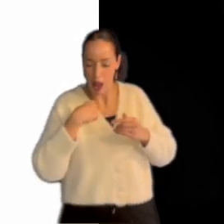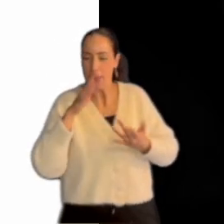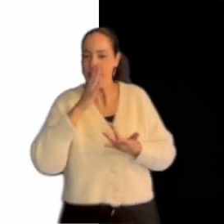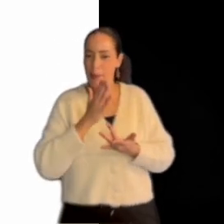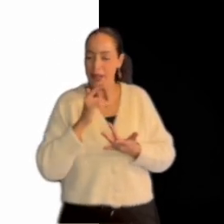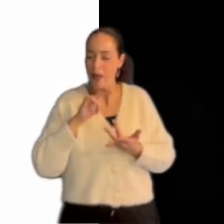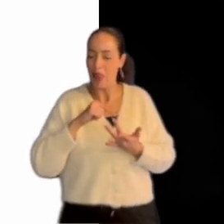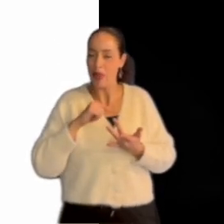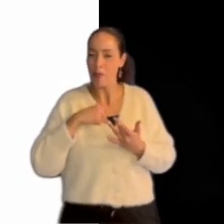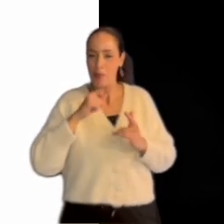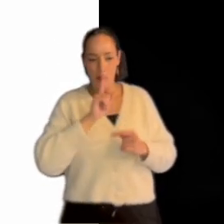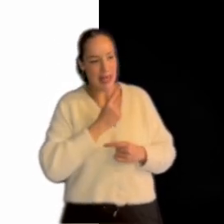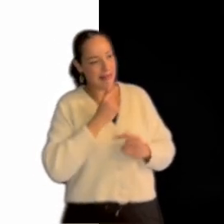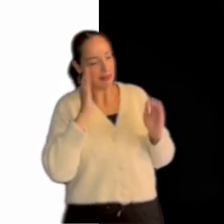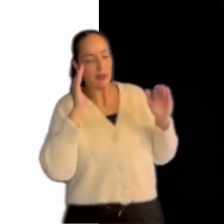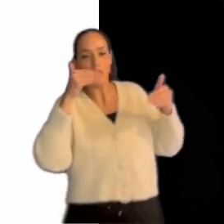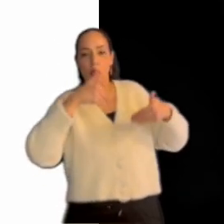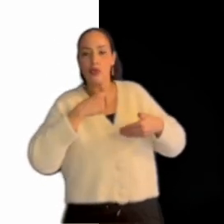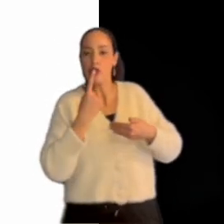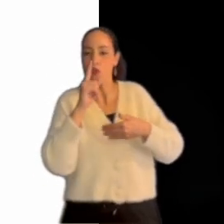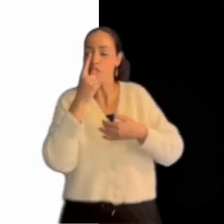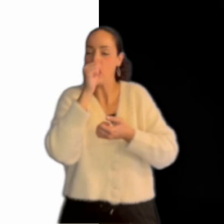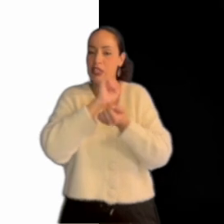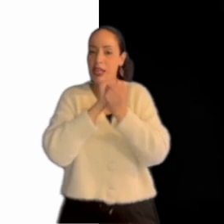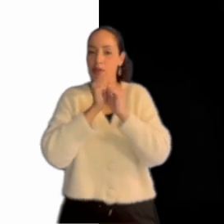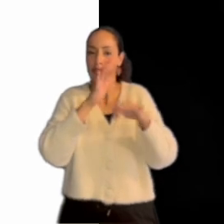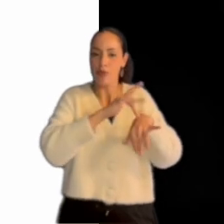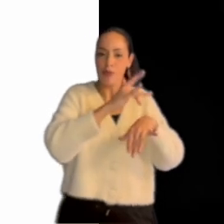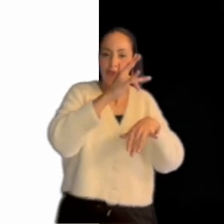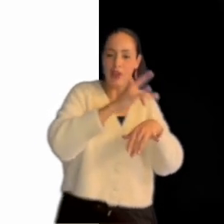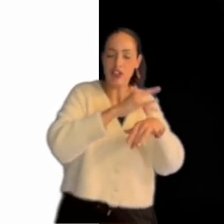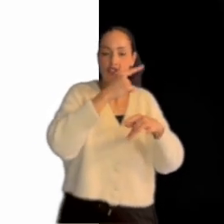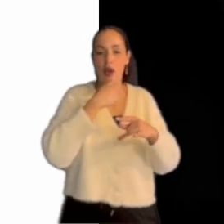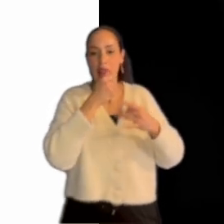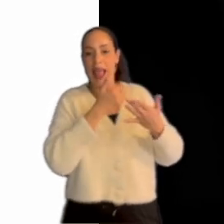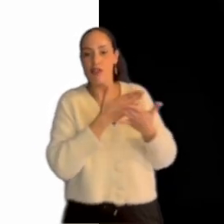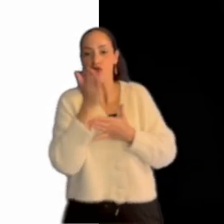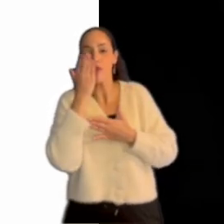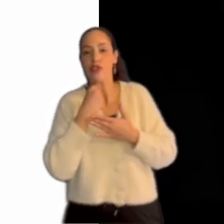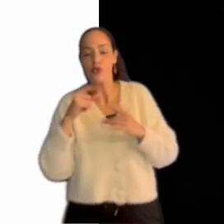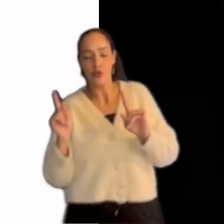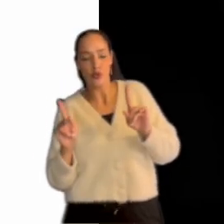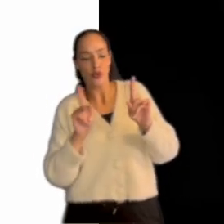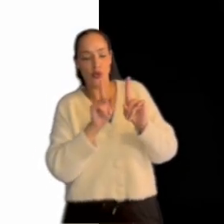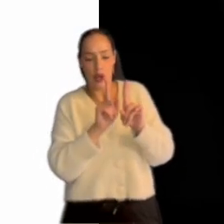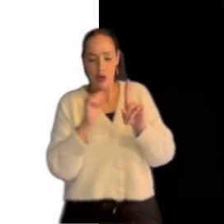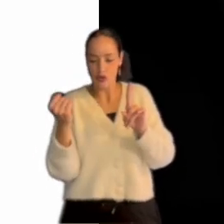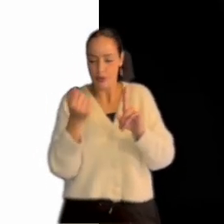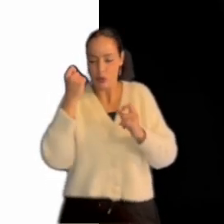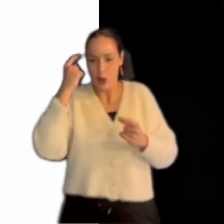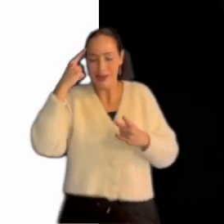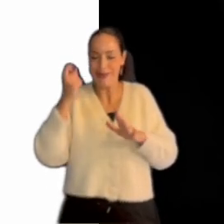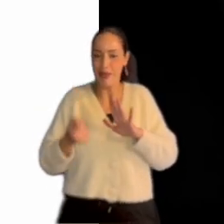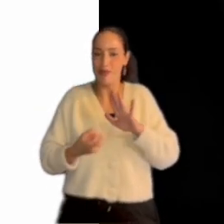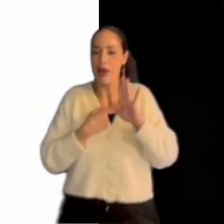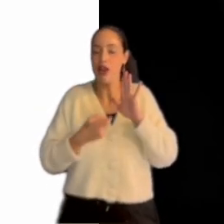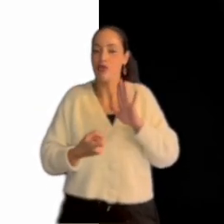and create a goal to work towards. Of course, the goals which are selected need to be within the scope of the service to